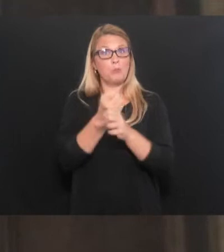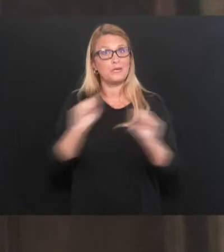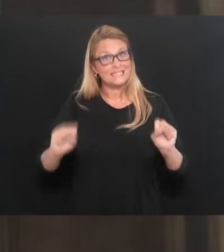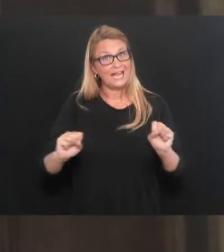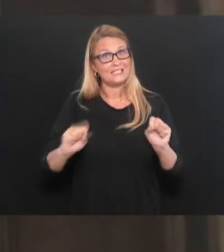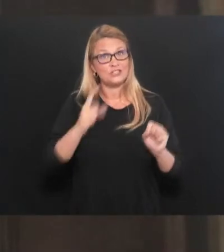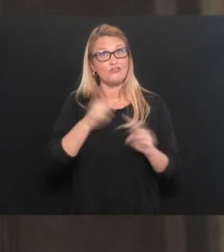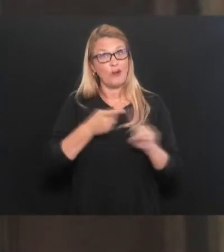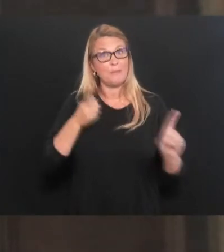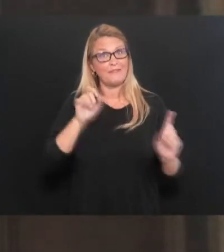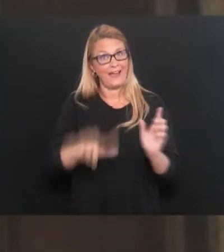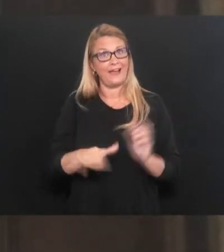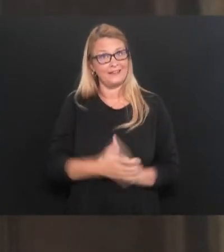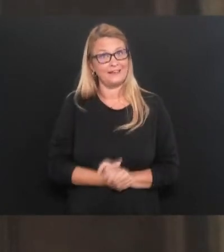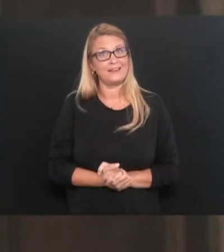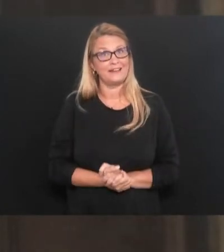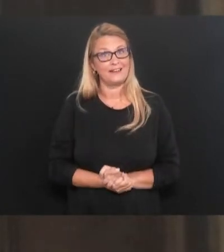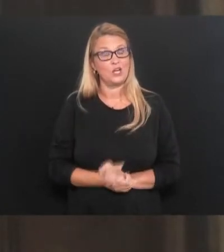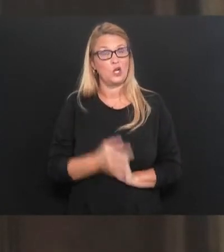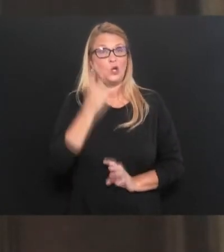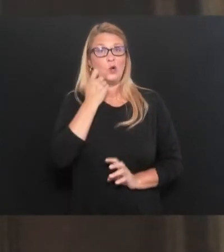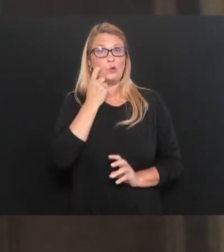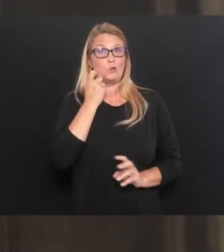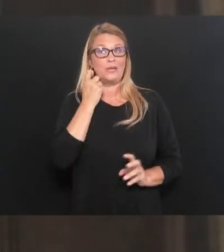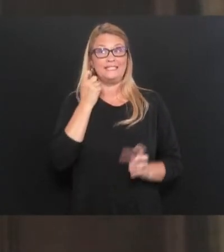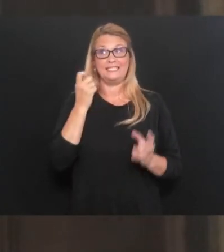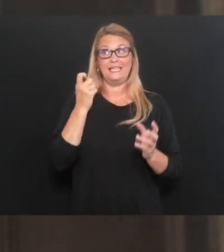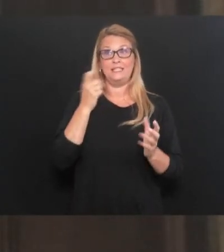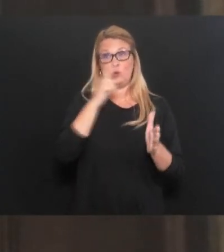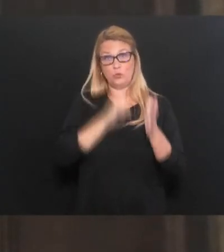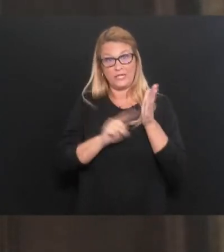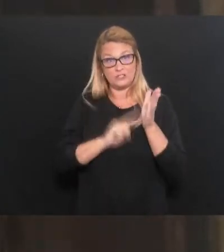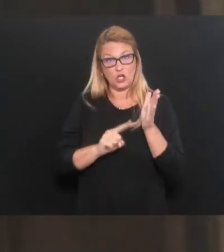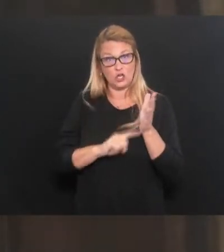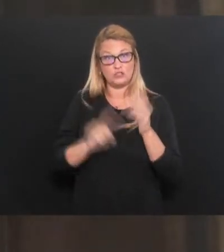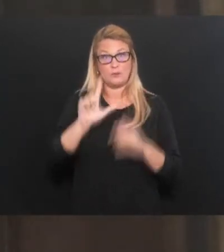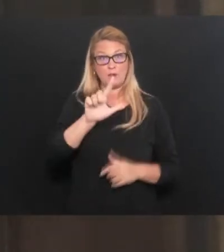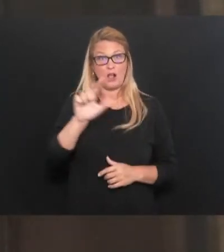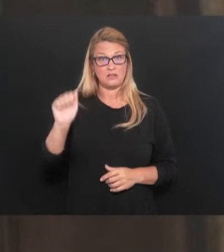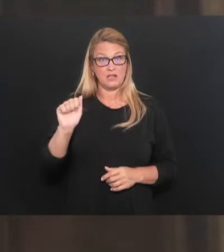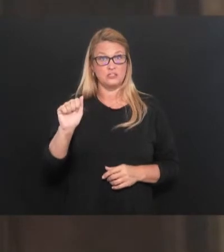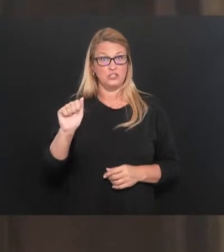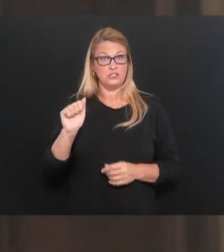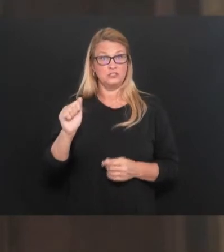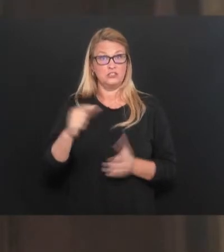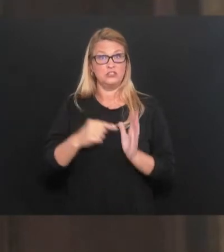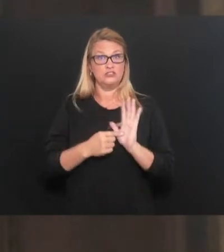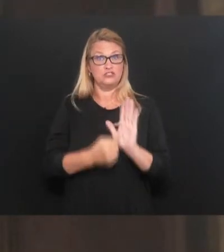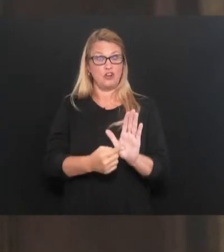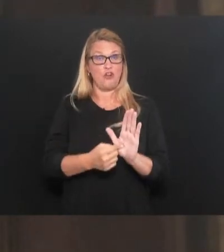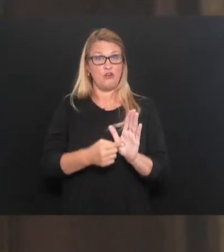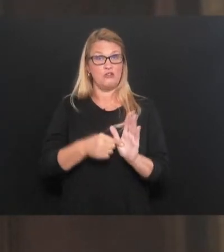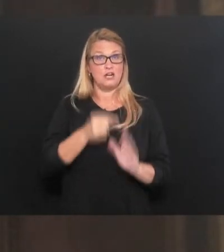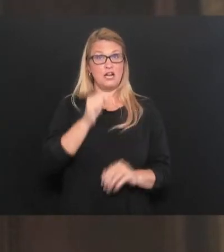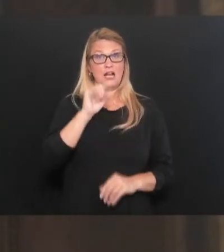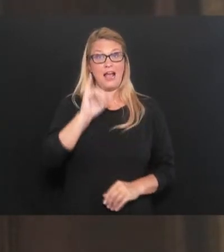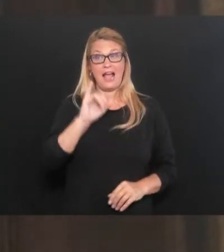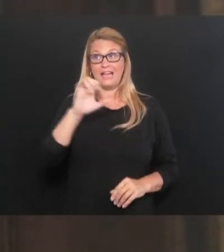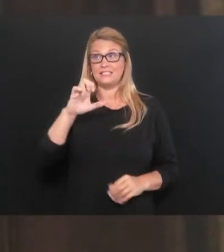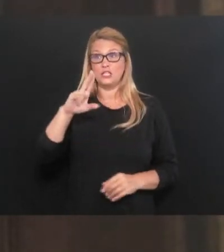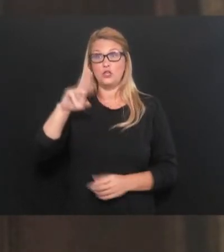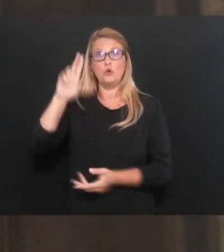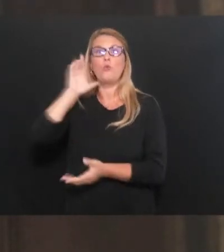that over and over again. A recent study from Los Angeles said the risk of severe disease, hospitalization, ICU admission goes down